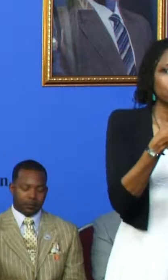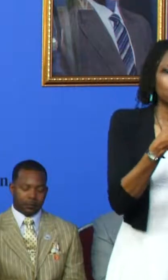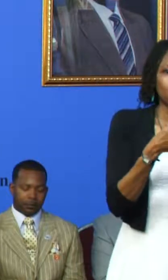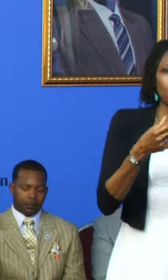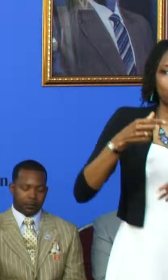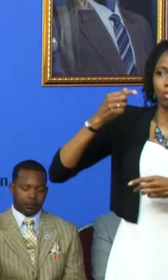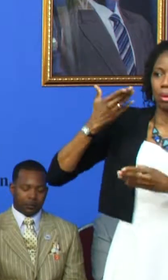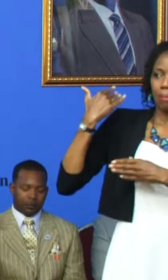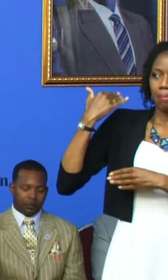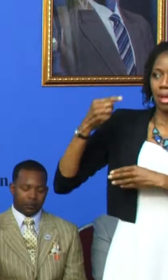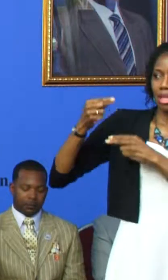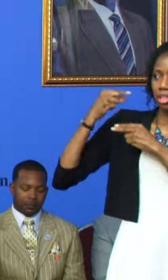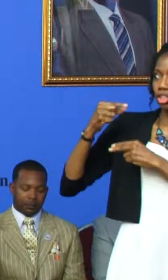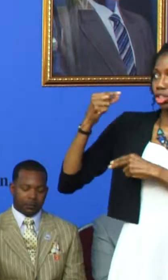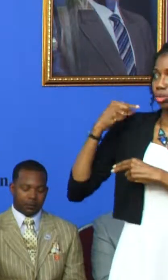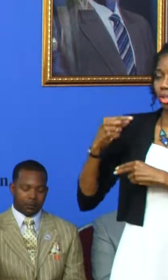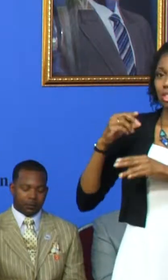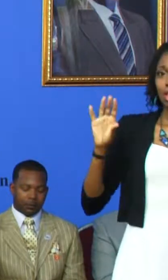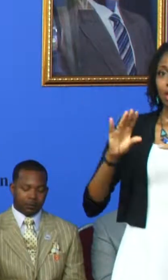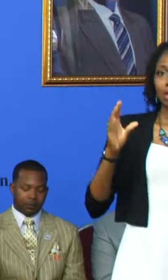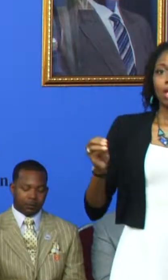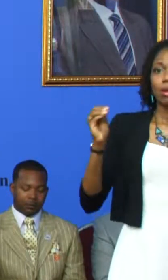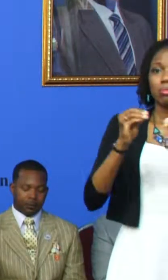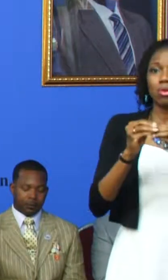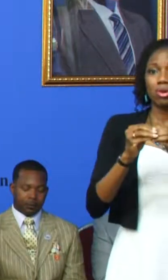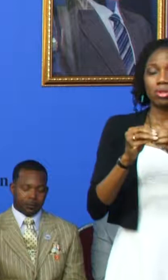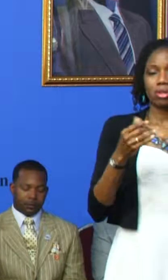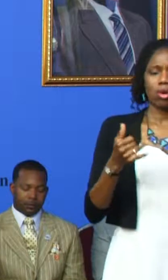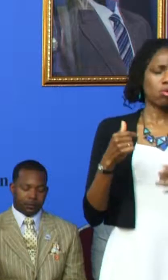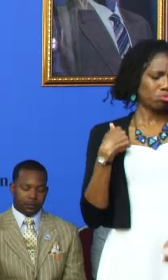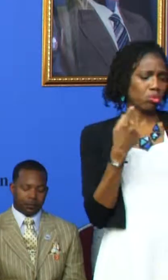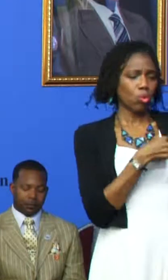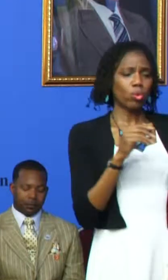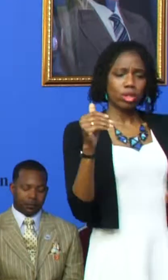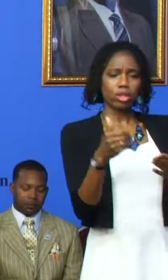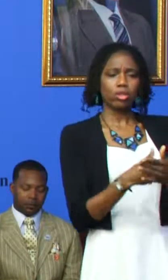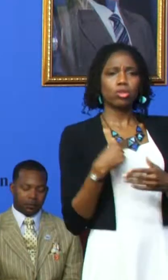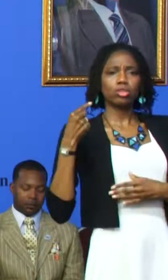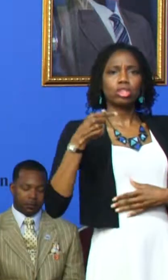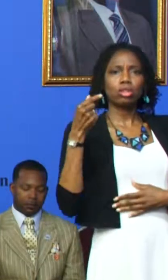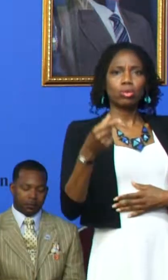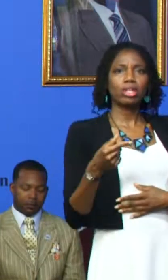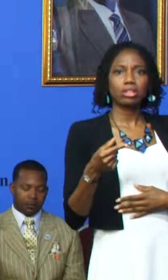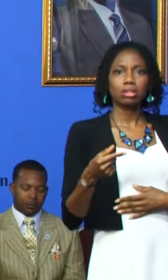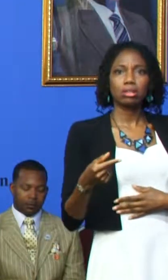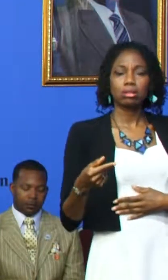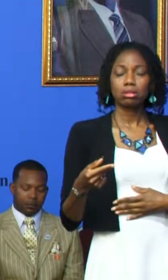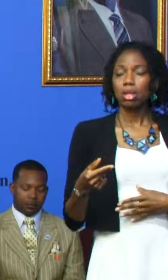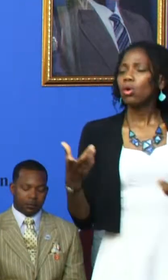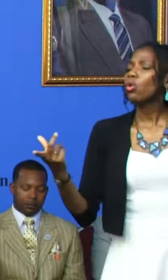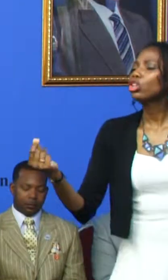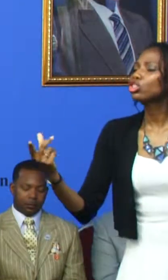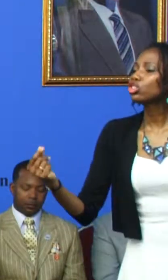more. We the new generation, all right. What'd y'all do? Elect Donald Trump?